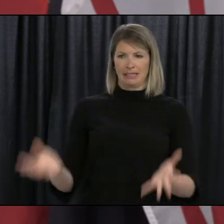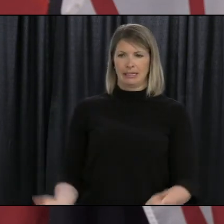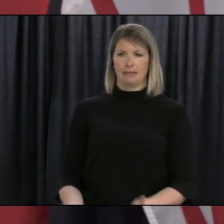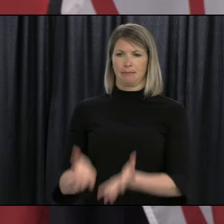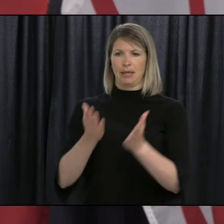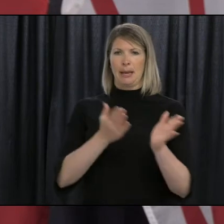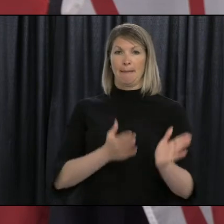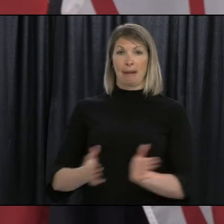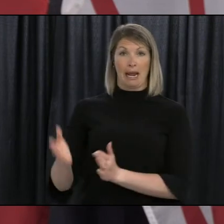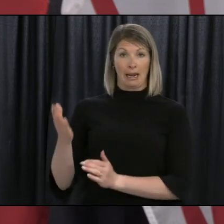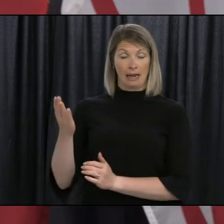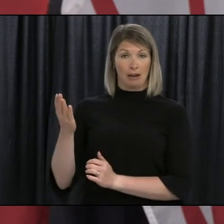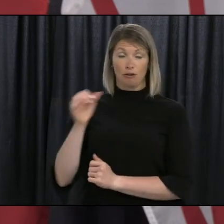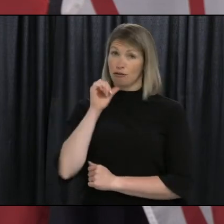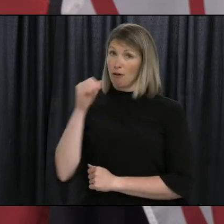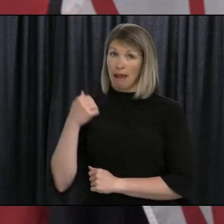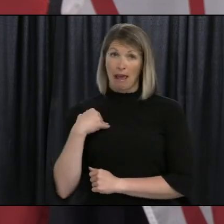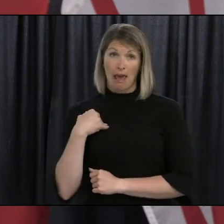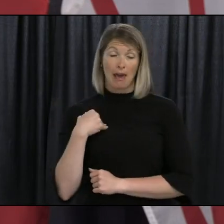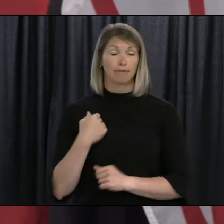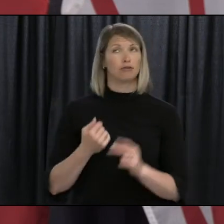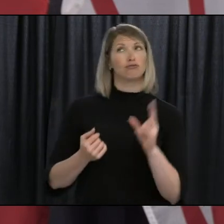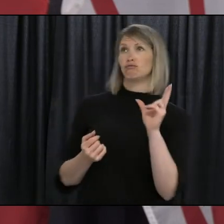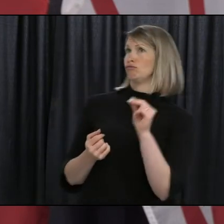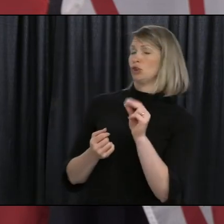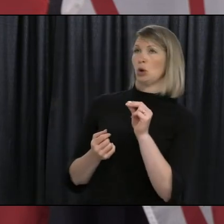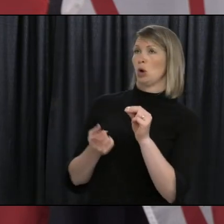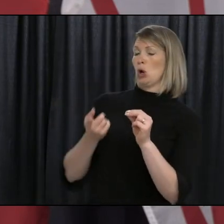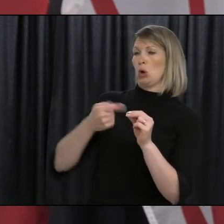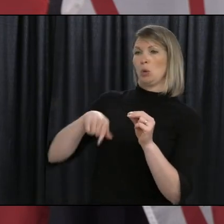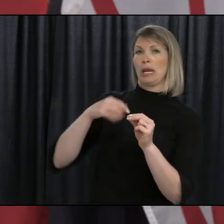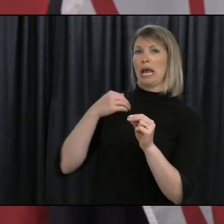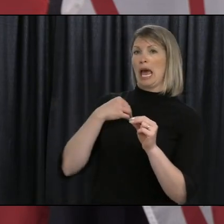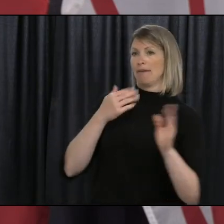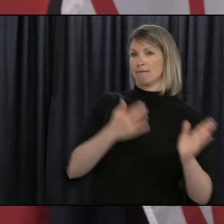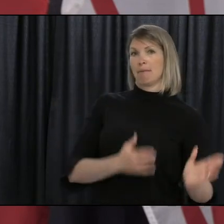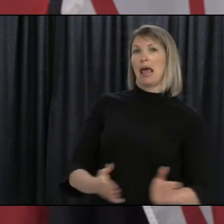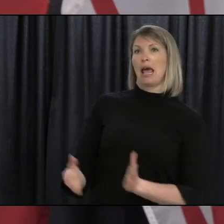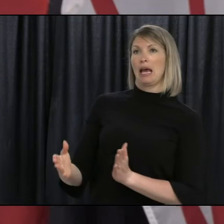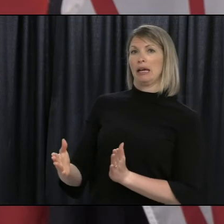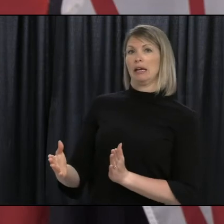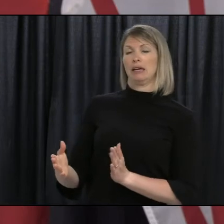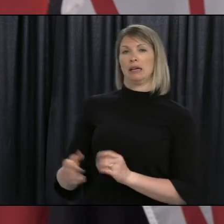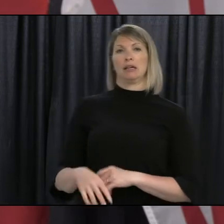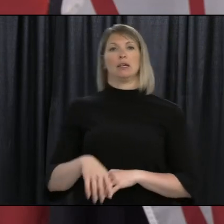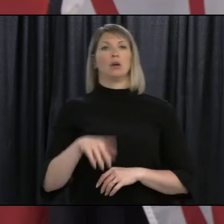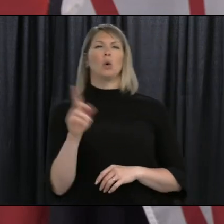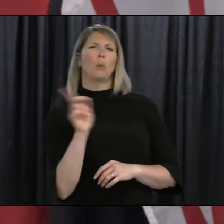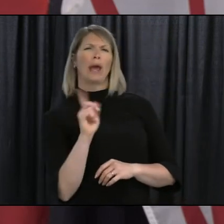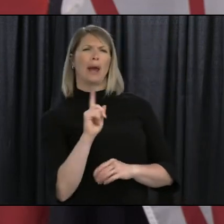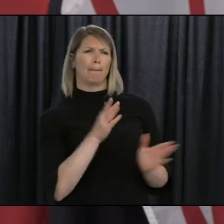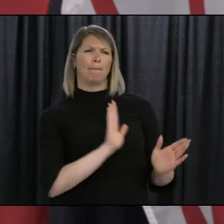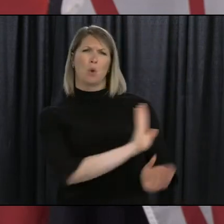I wouldn't say that that's fair at all, Anthony. So where's the plan? Well, just yesterday I